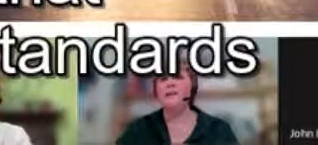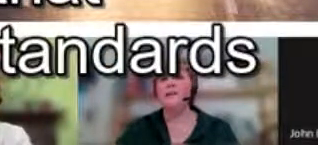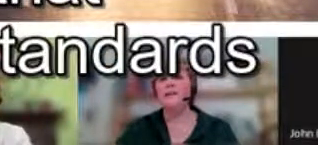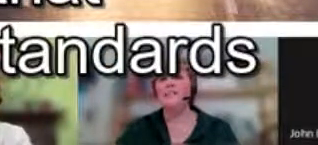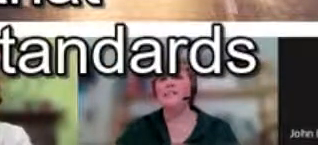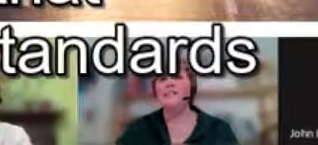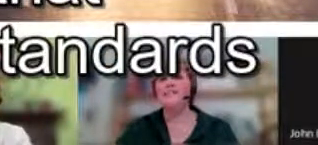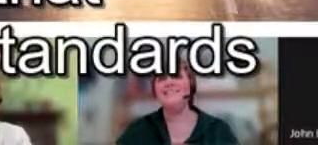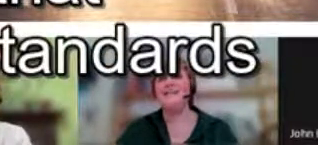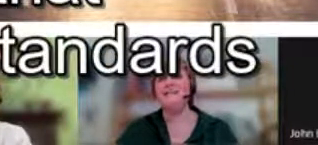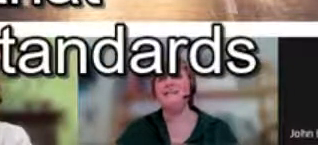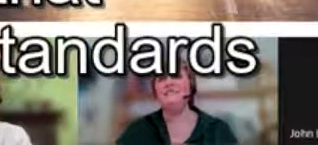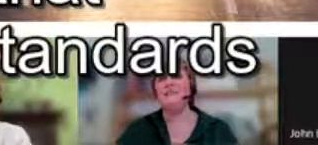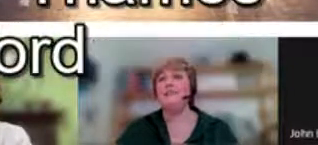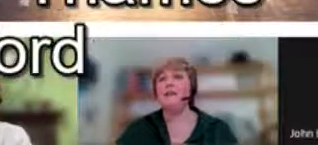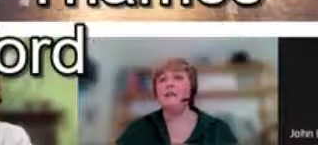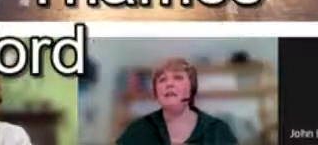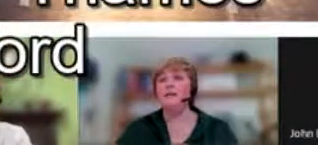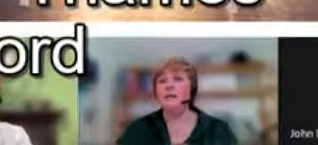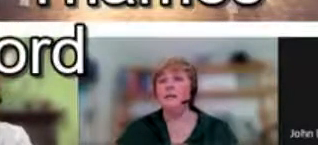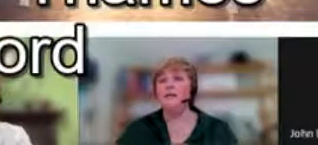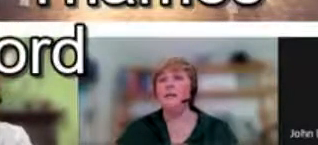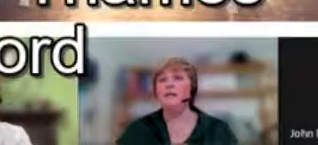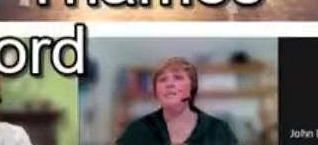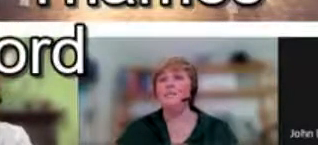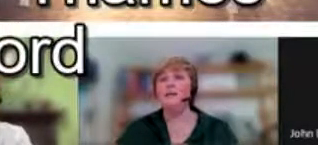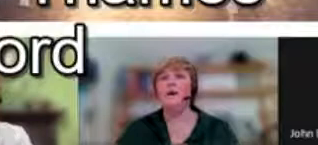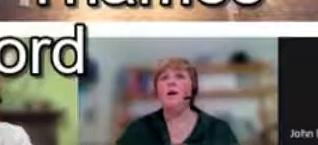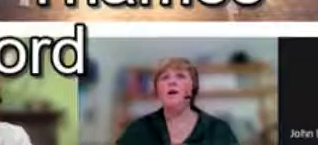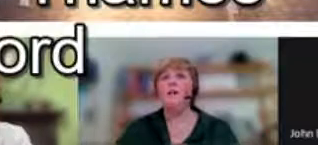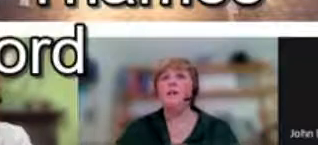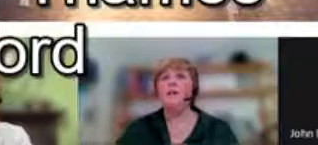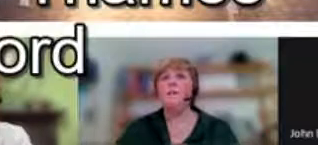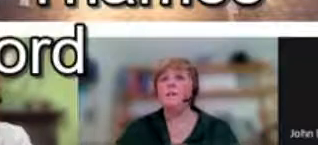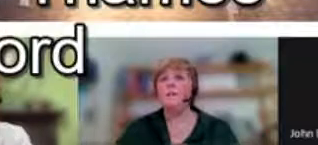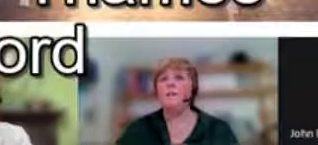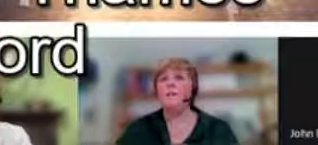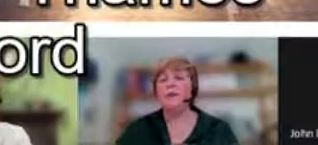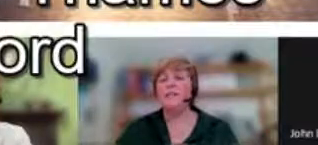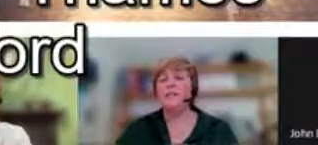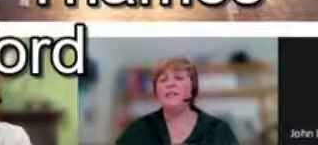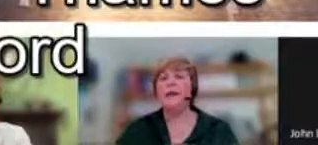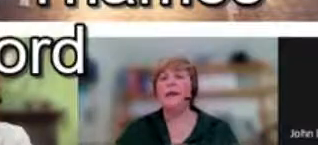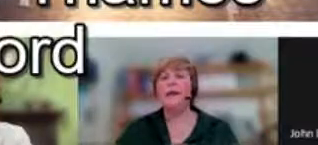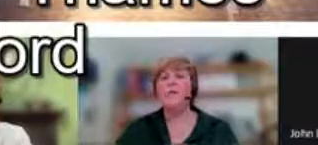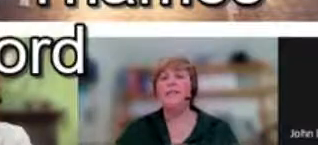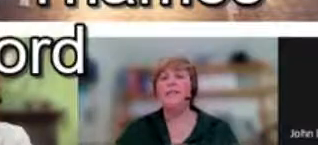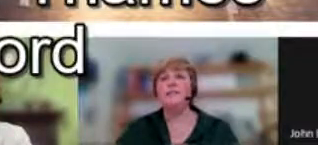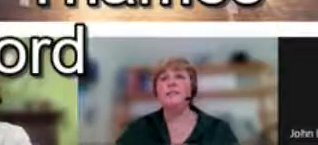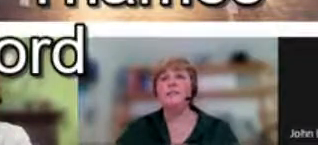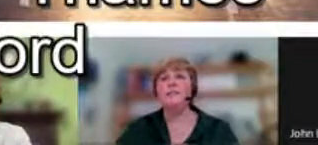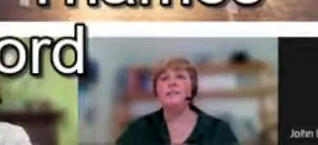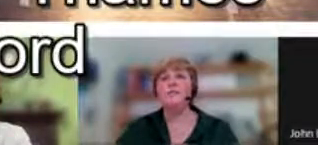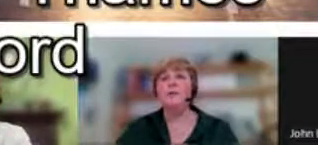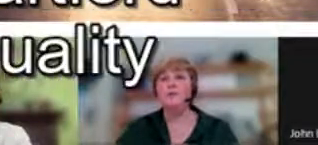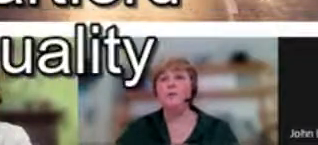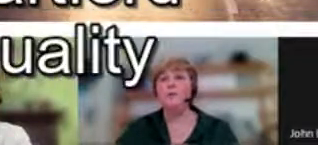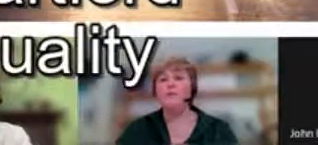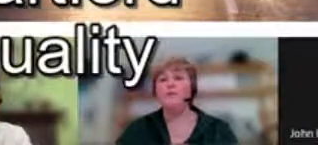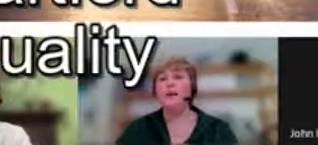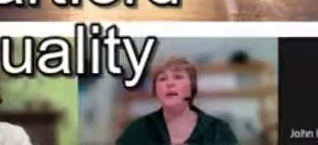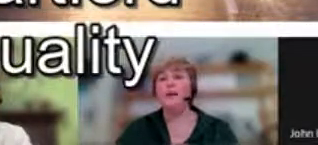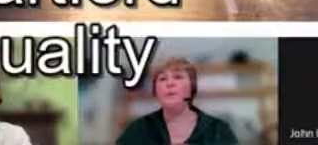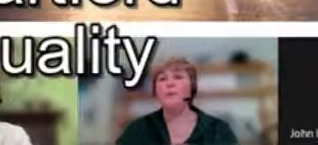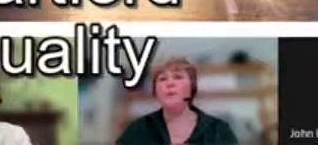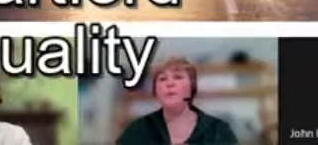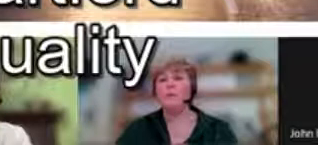Crossing is currently exceeding standards due to vehicle emissions. When the Lower Thames Crossing is open, air quality at Dartford would